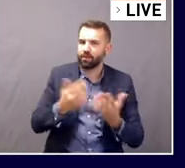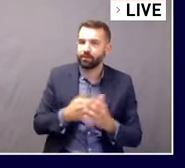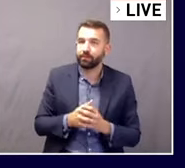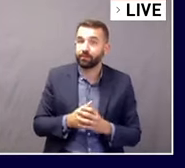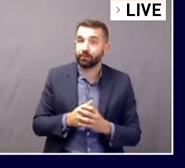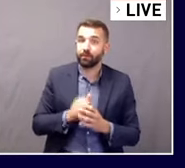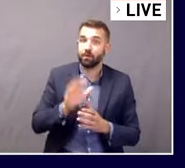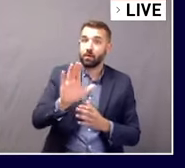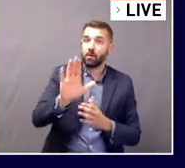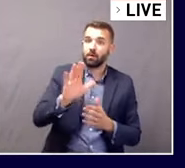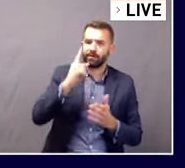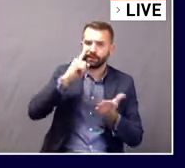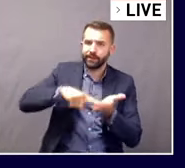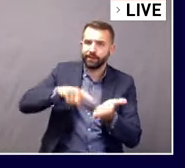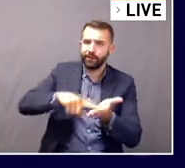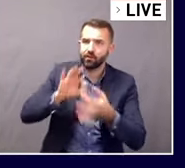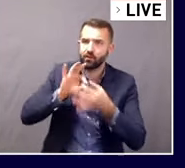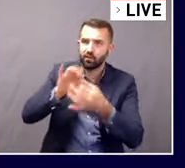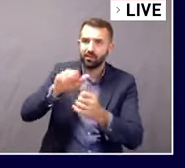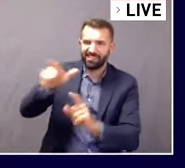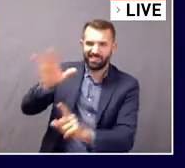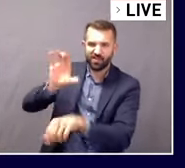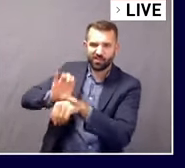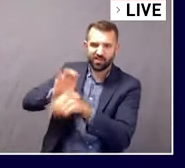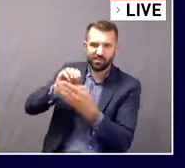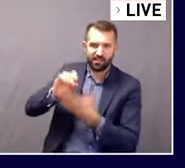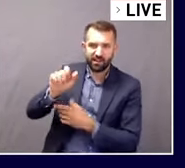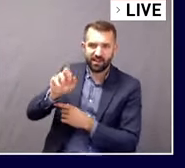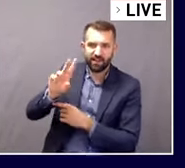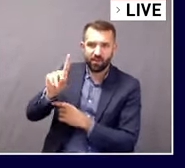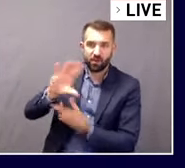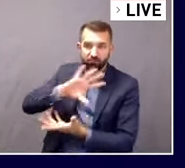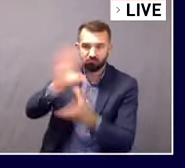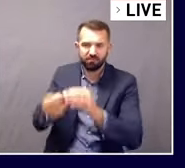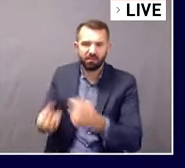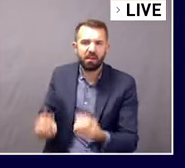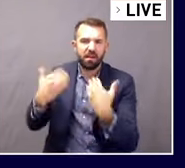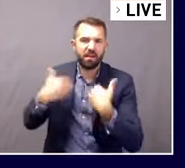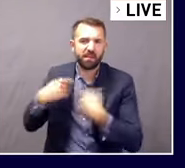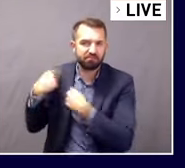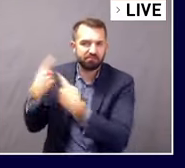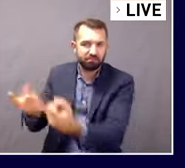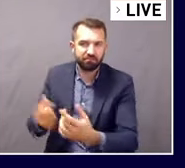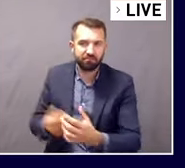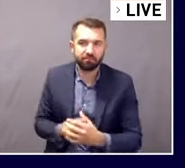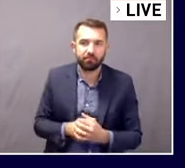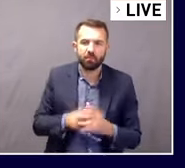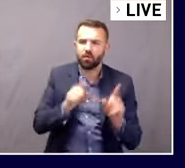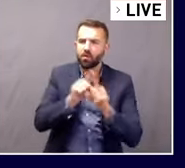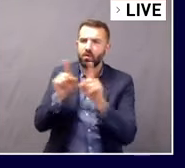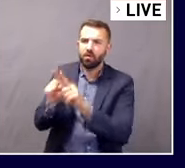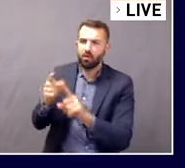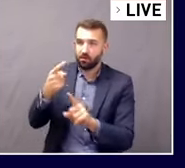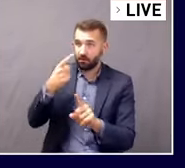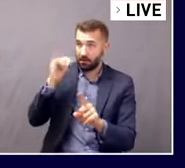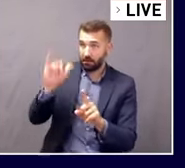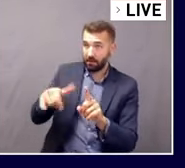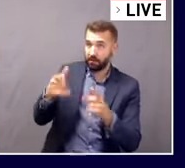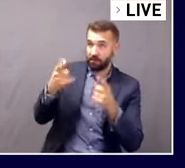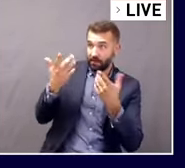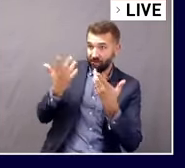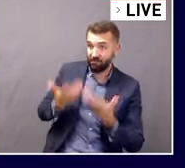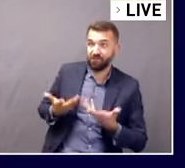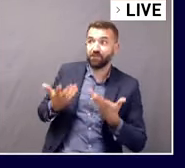Calvary Baptist Church outbreak, how many cases there have been there, and if the state has established yet that there is a firm link